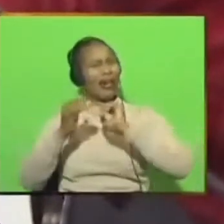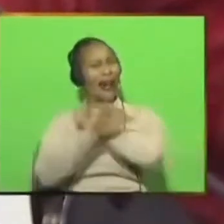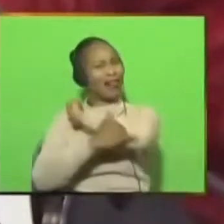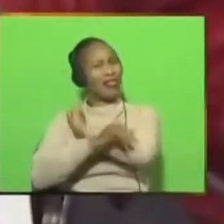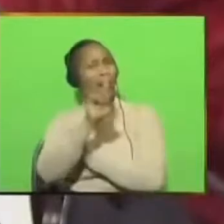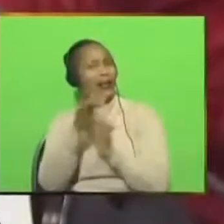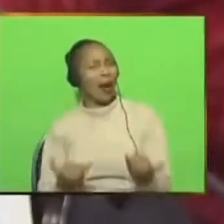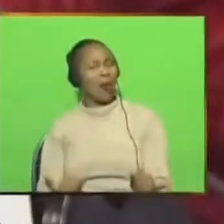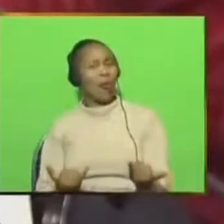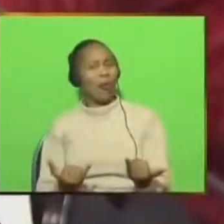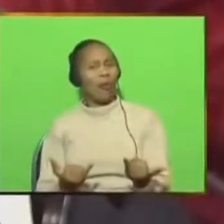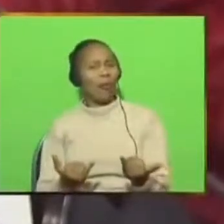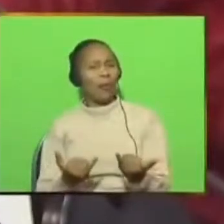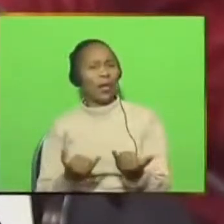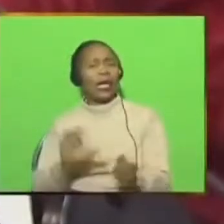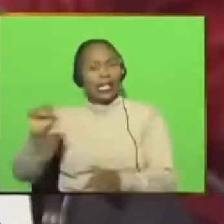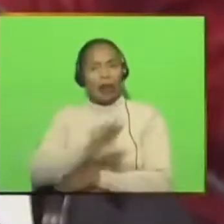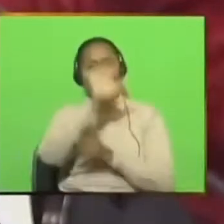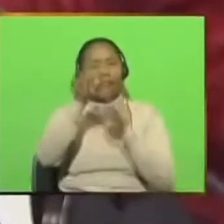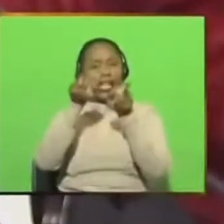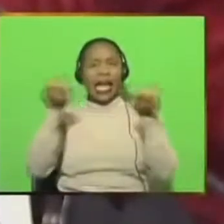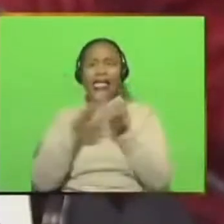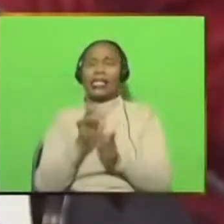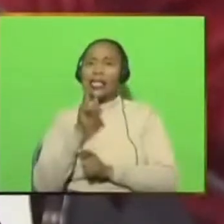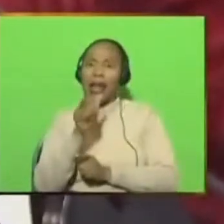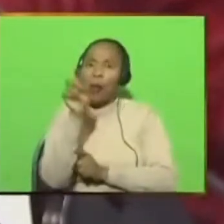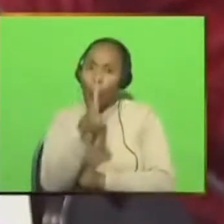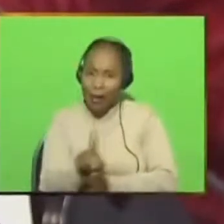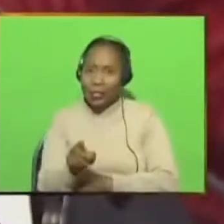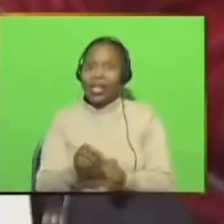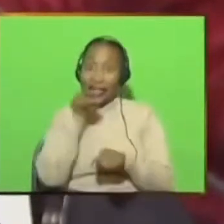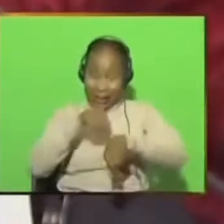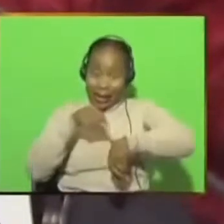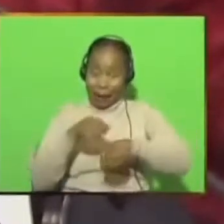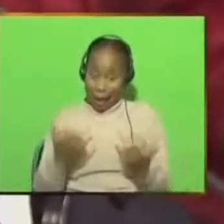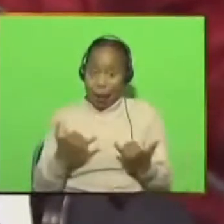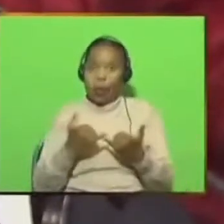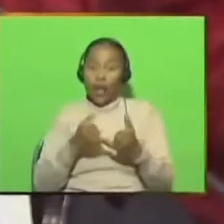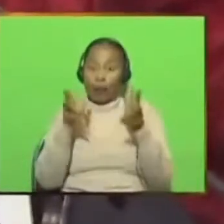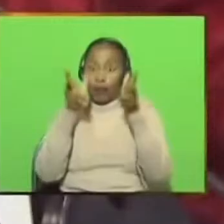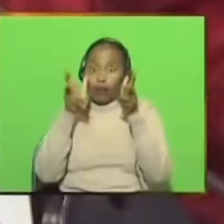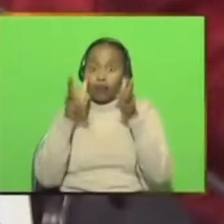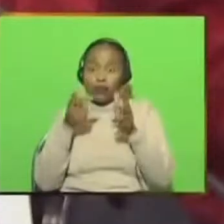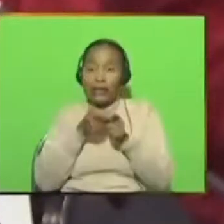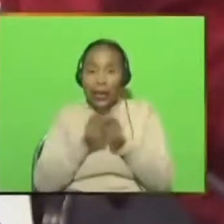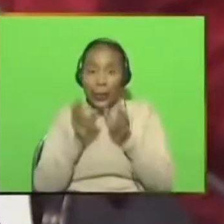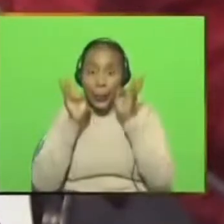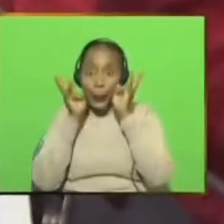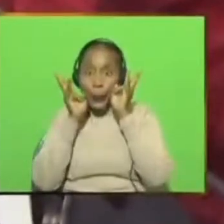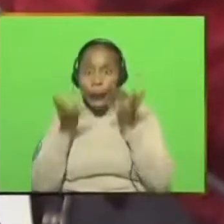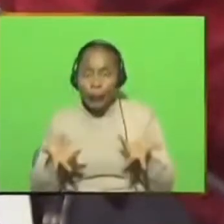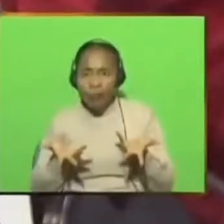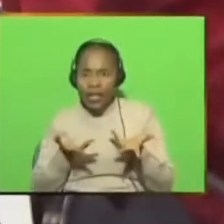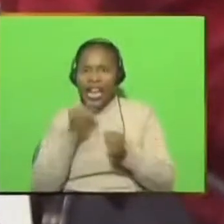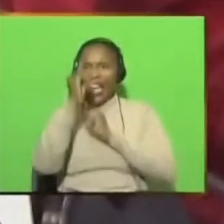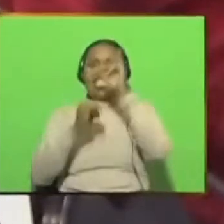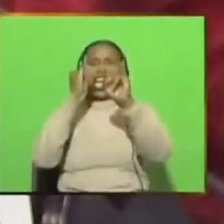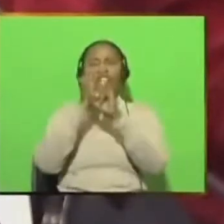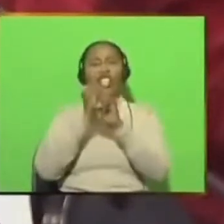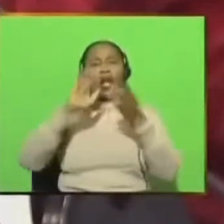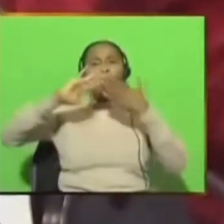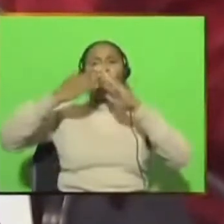be a responsible response. As the head of the judiciary, we are appealing